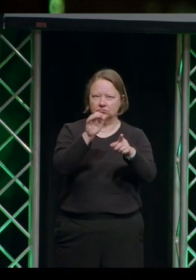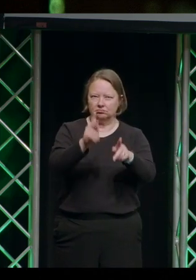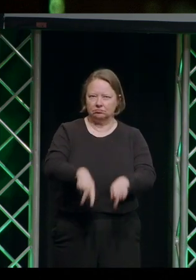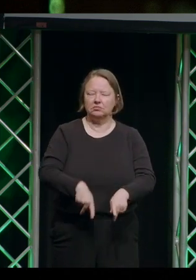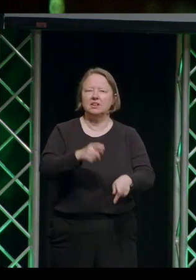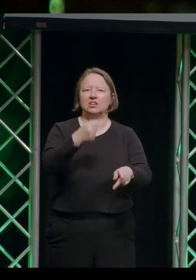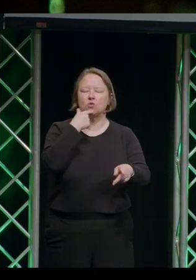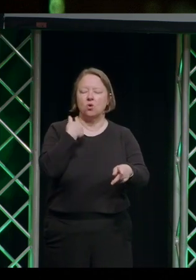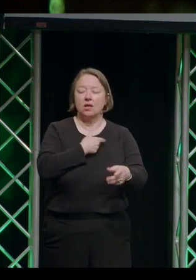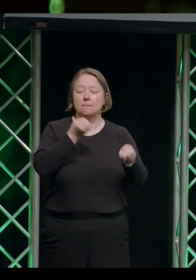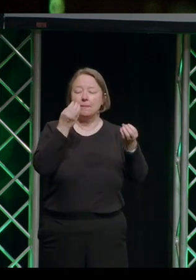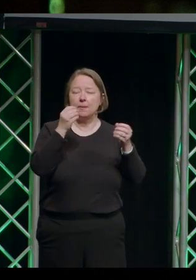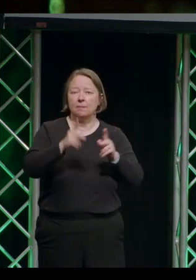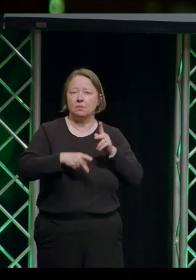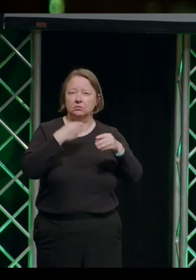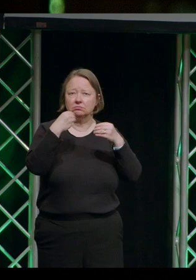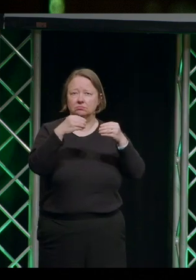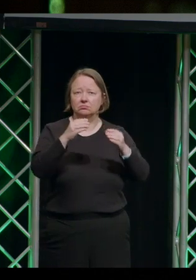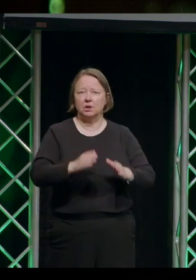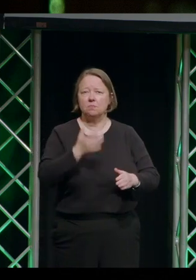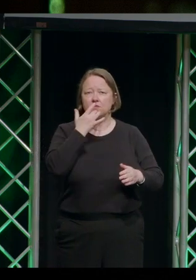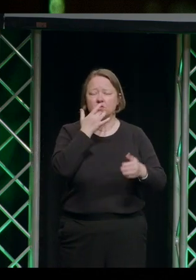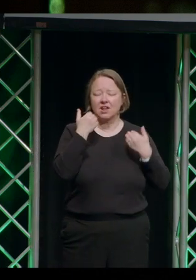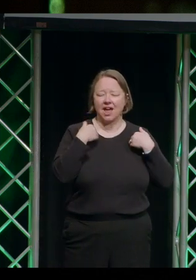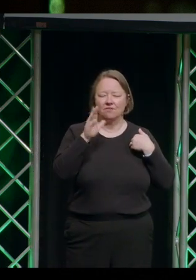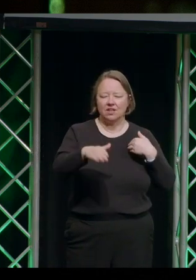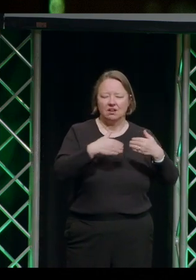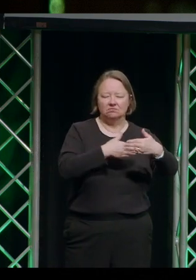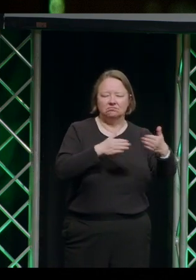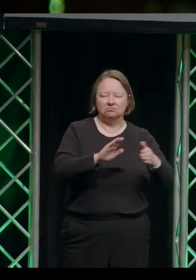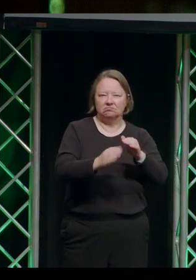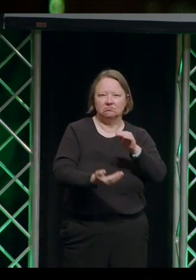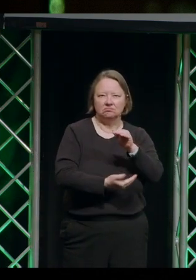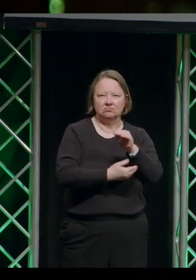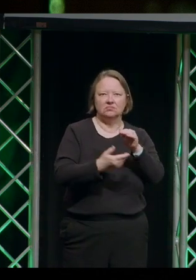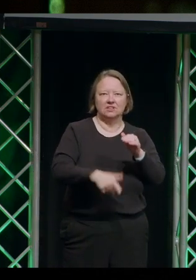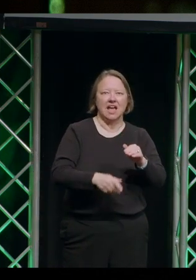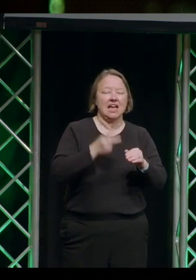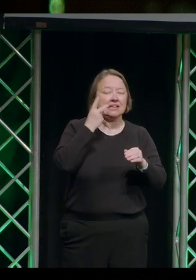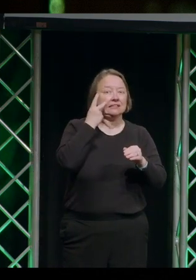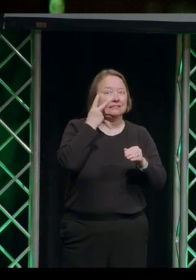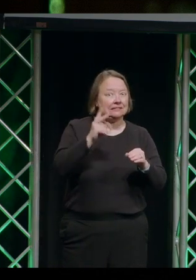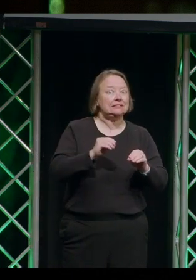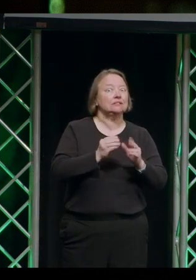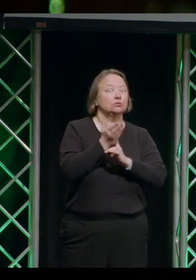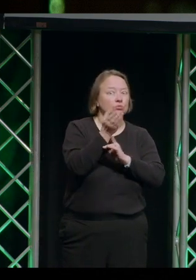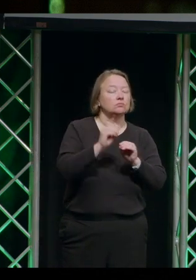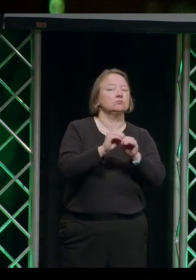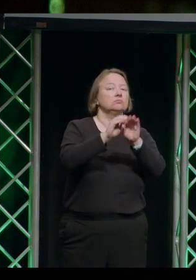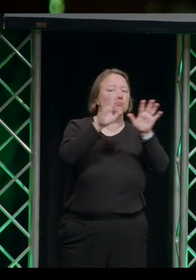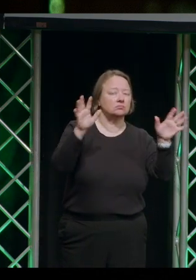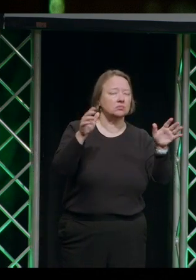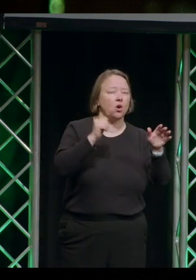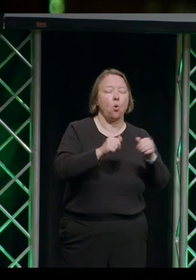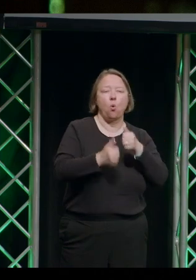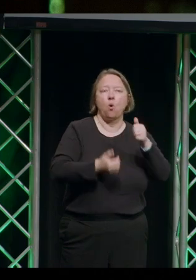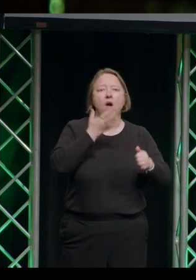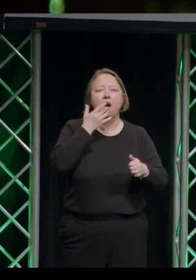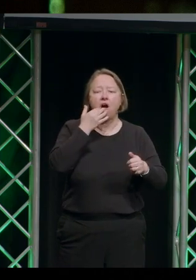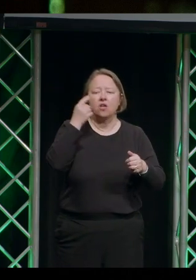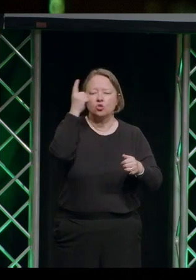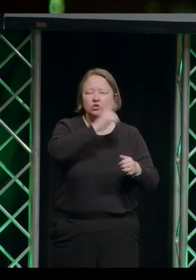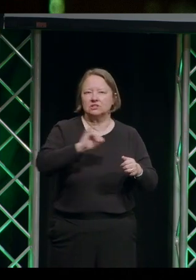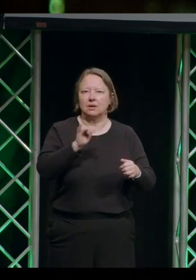many retailers actually prefer to have their packages transparent with a color that's the same as their produce. So